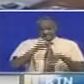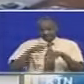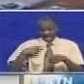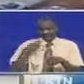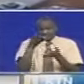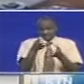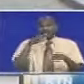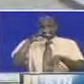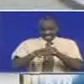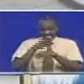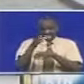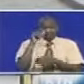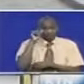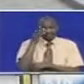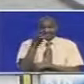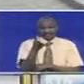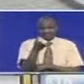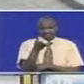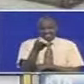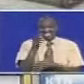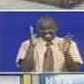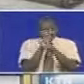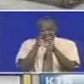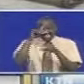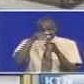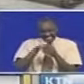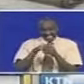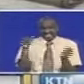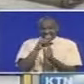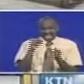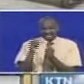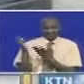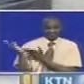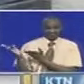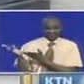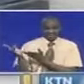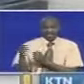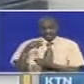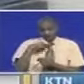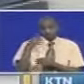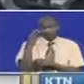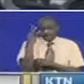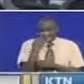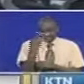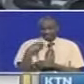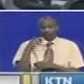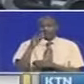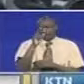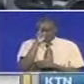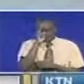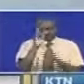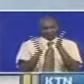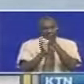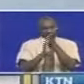was intercepted in Mombasa, hidden inside this vehicle. The government Wednesday lauded the police for what it says was